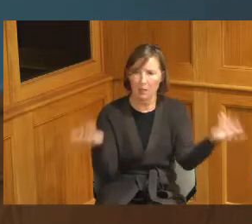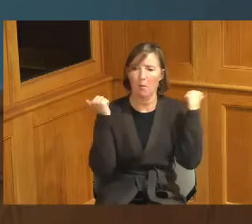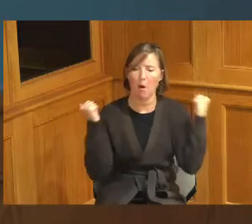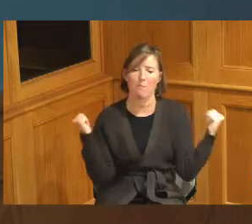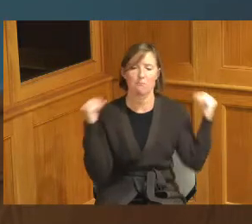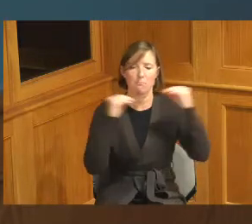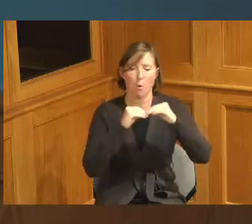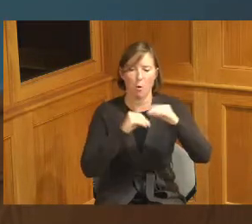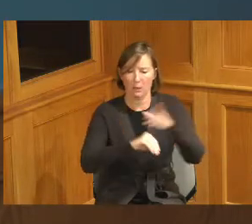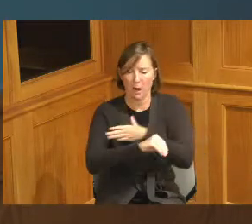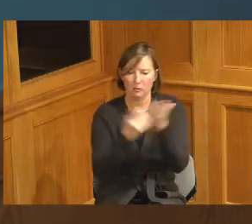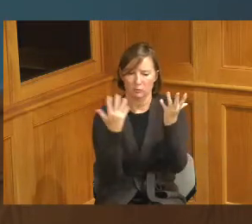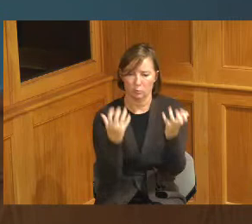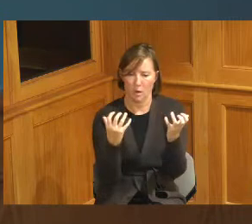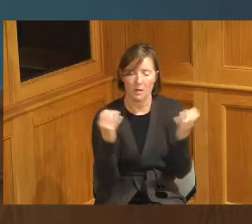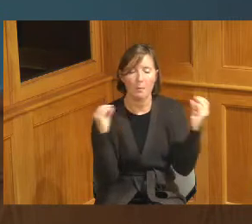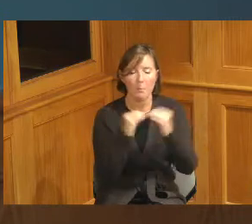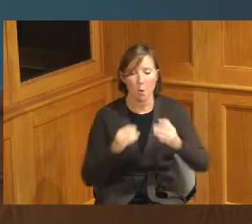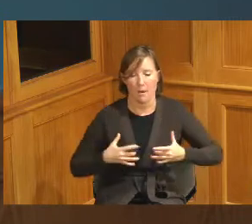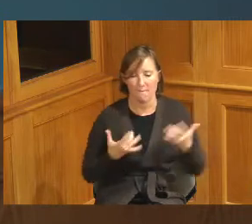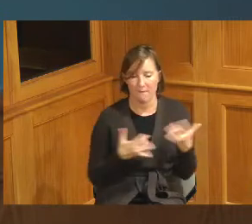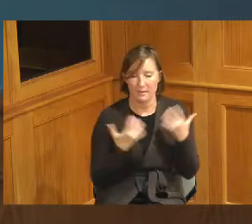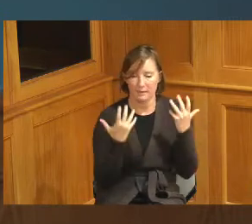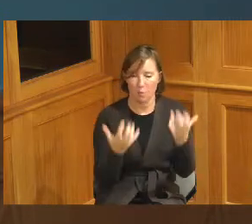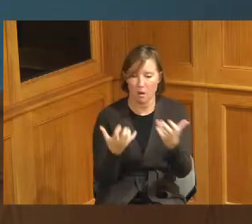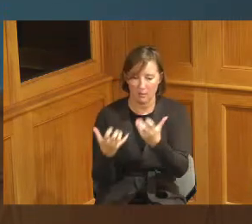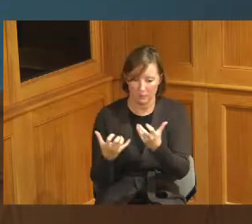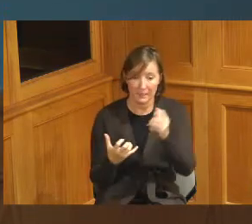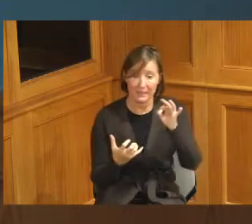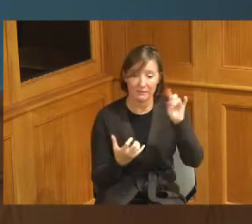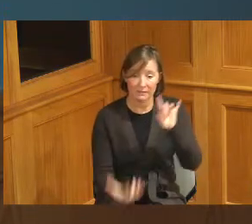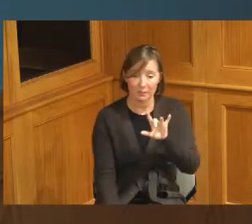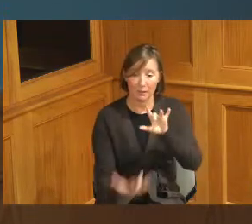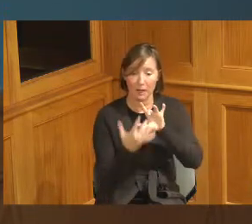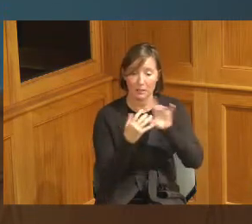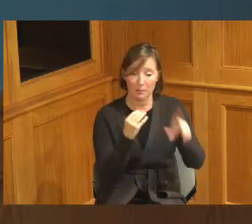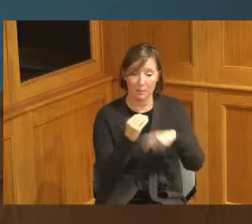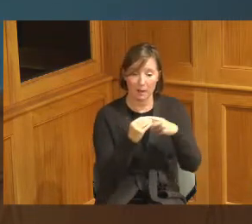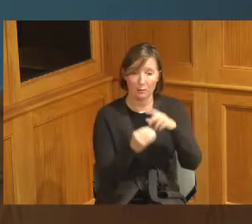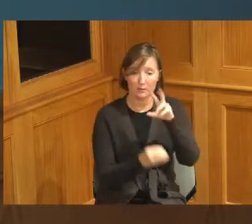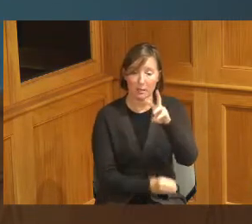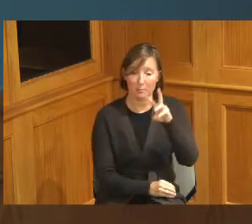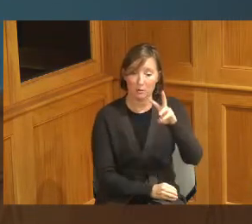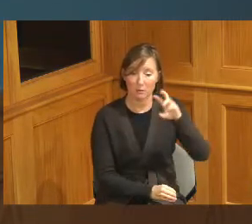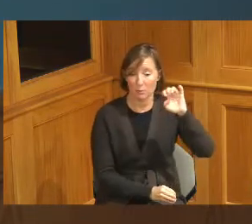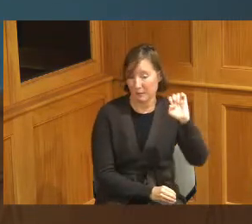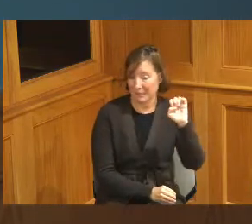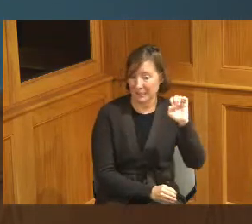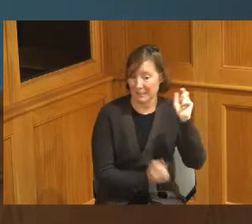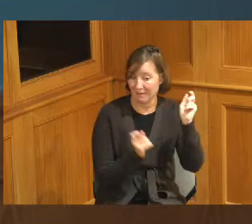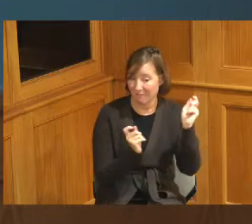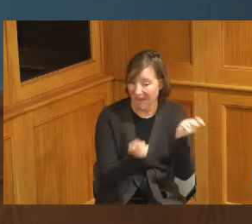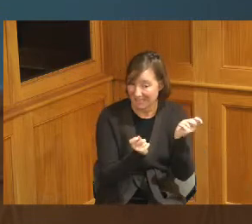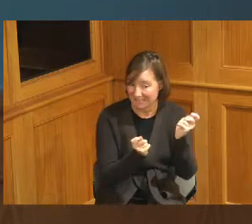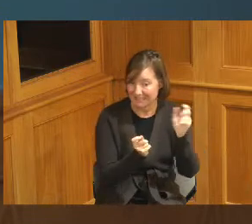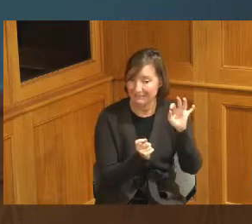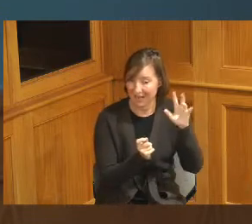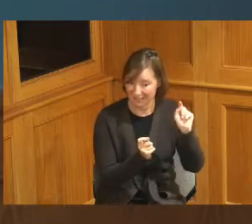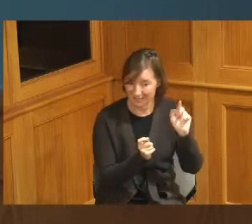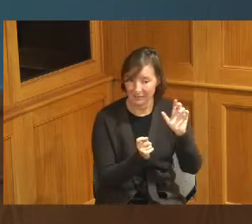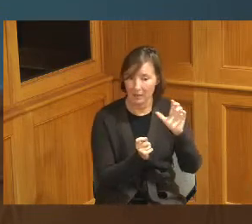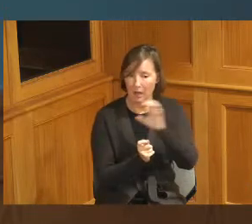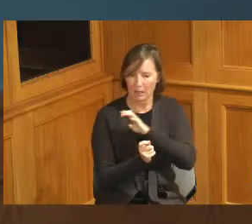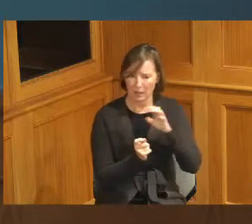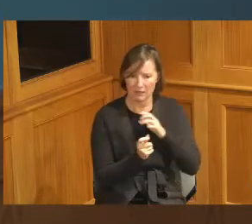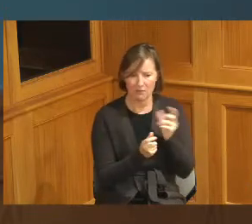up in there. I want more events. In fact, somebody contacted me about the WWE Festival, and